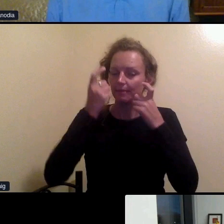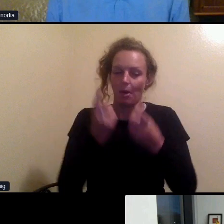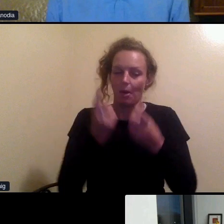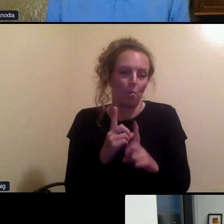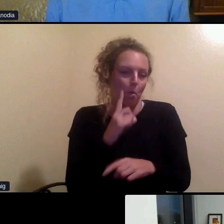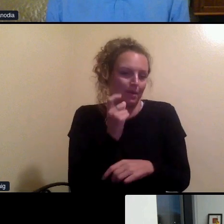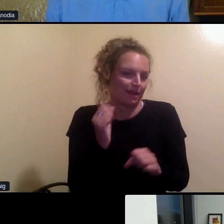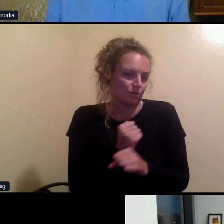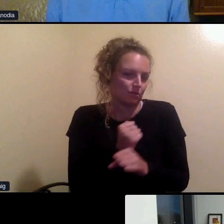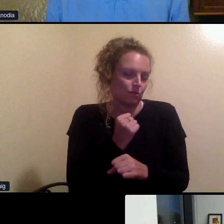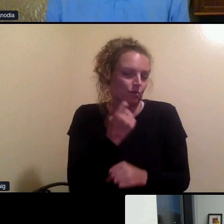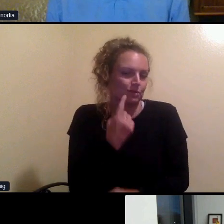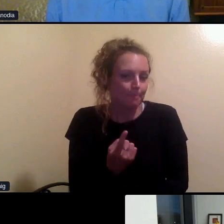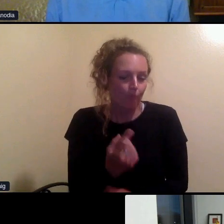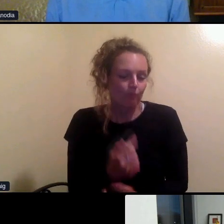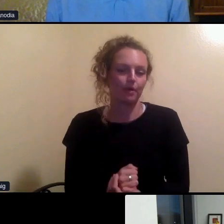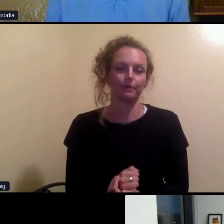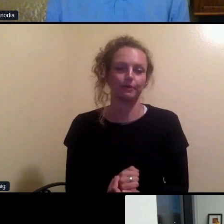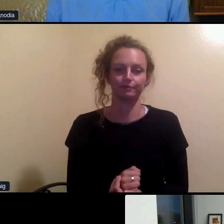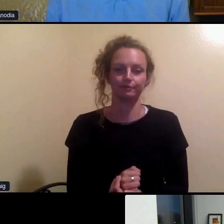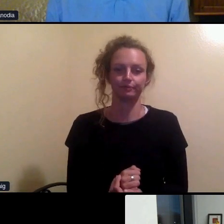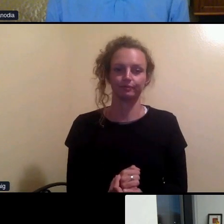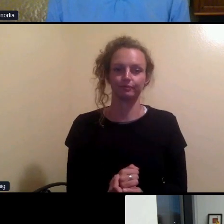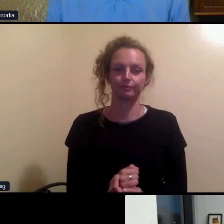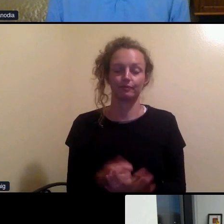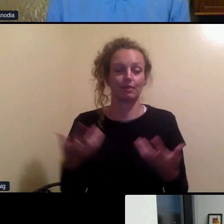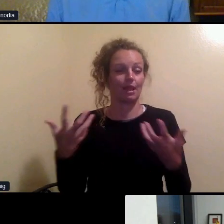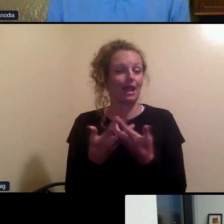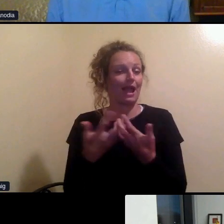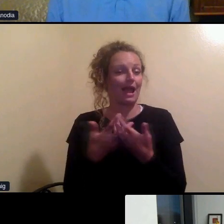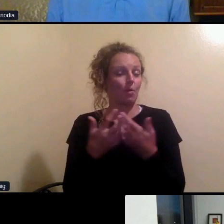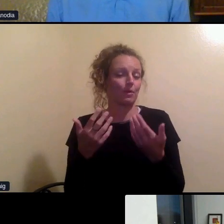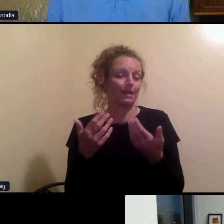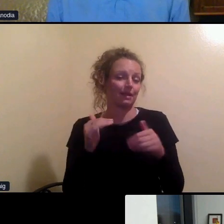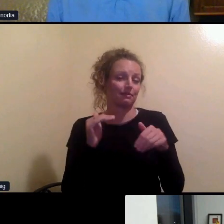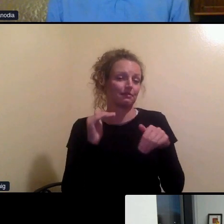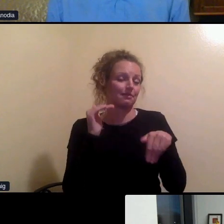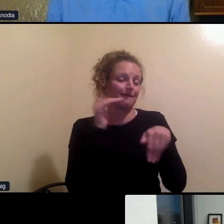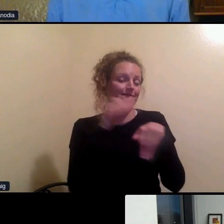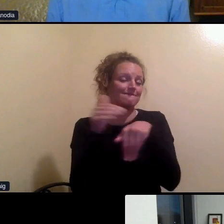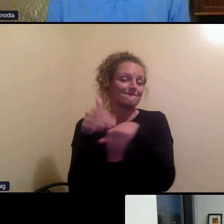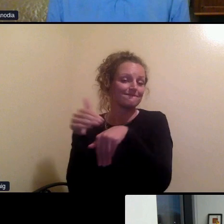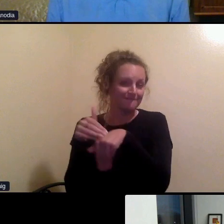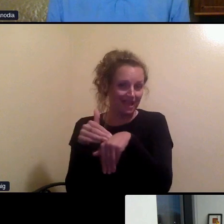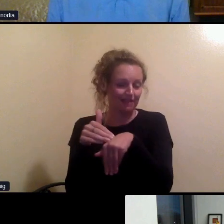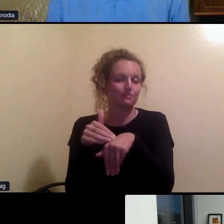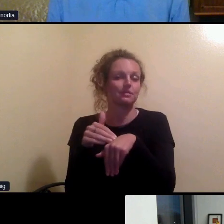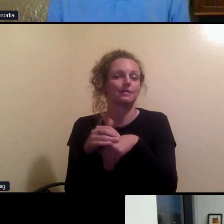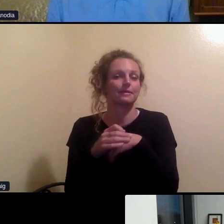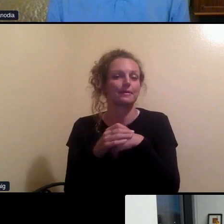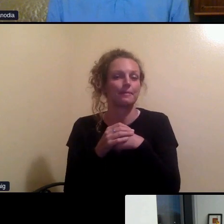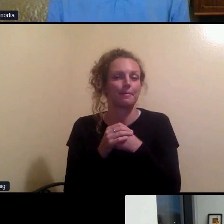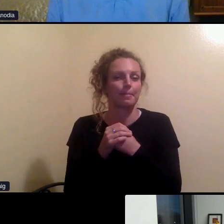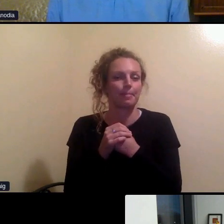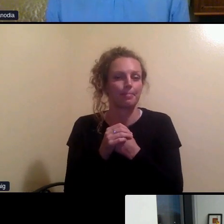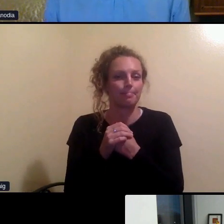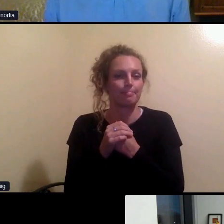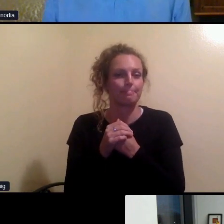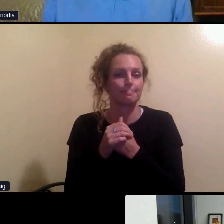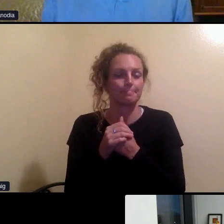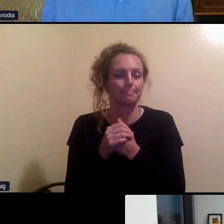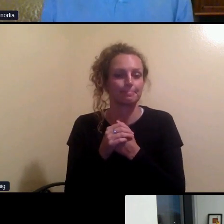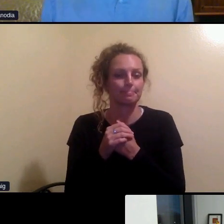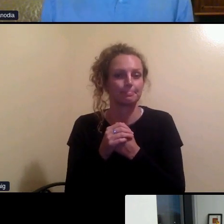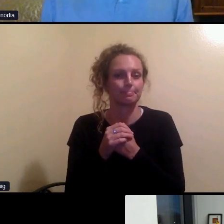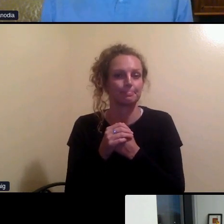the technologies that are about to go outside in the next 10 years instead of trying to fix in them retroactively